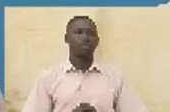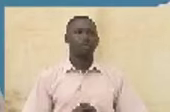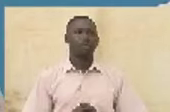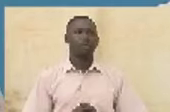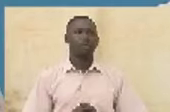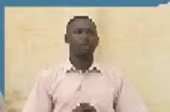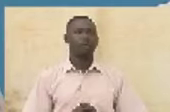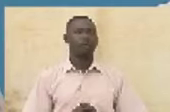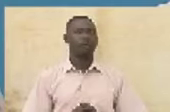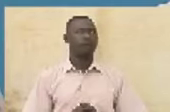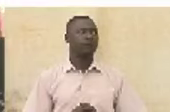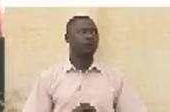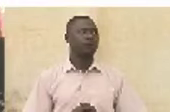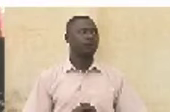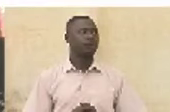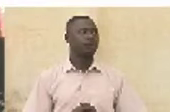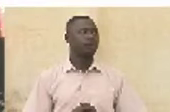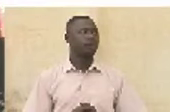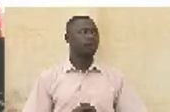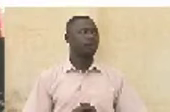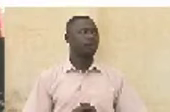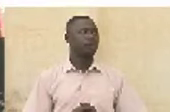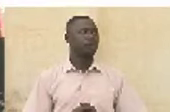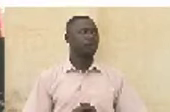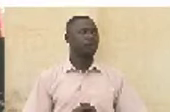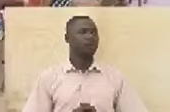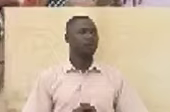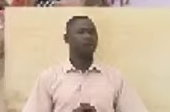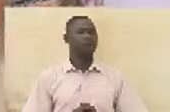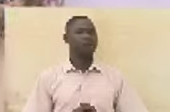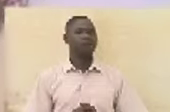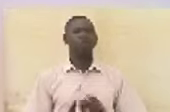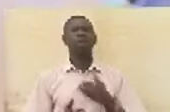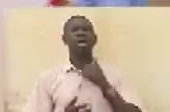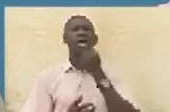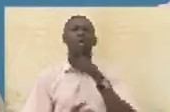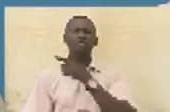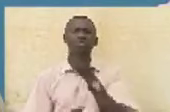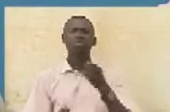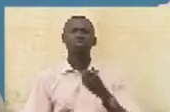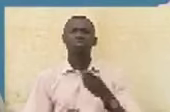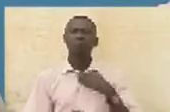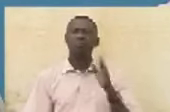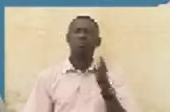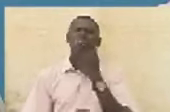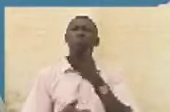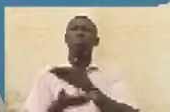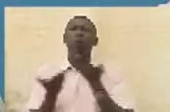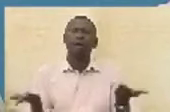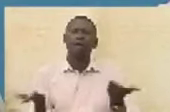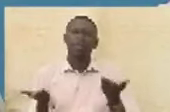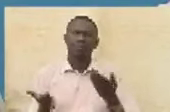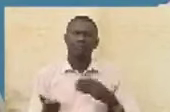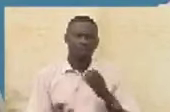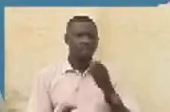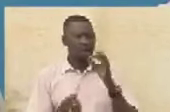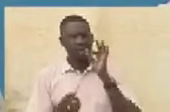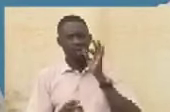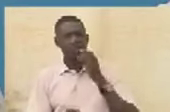Biriko efinti, ahamuneko efinti, ngoko emita minto ho kanila. I asked them where I am. Where am I going? They said to